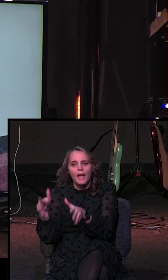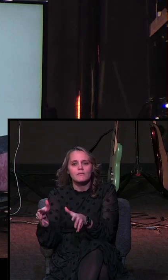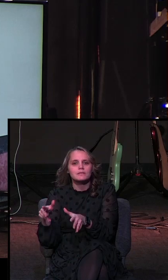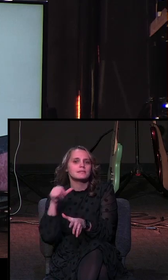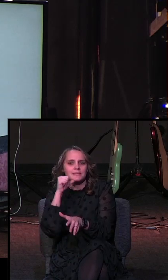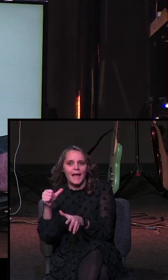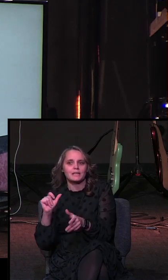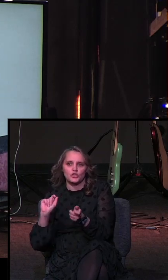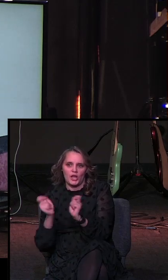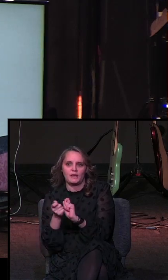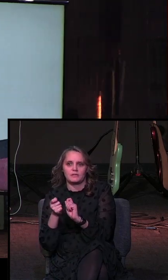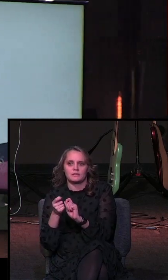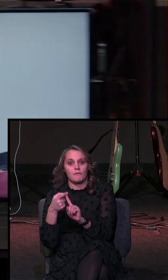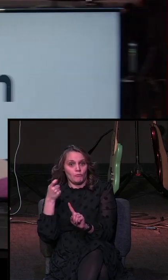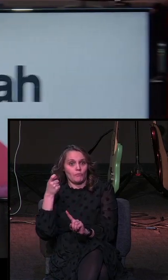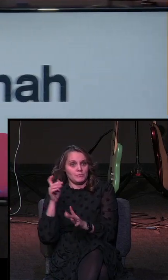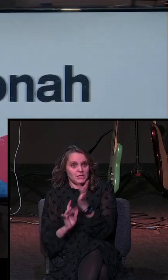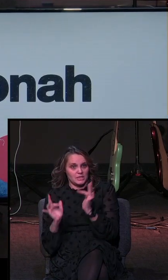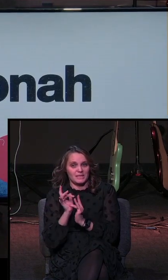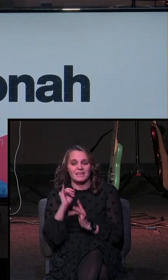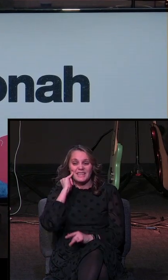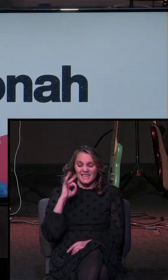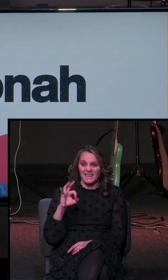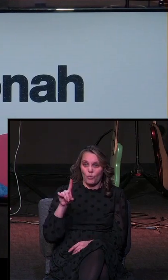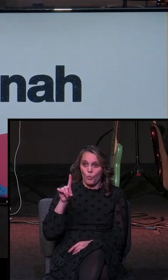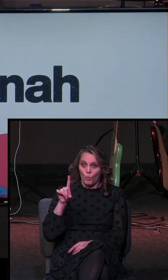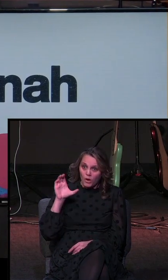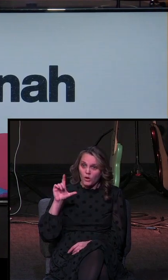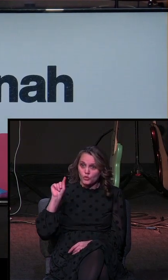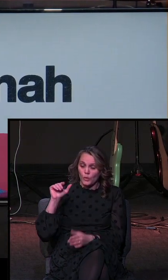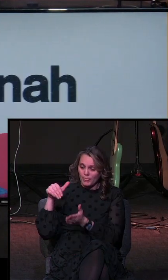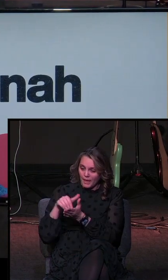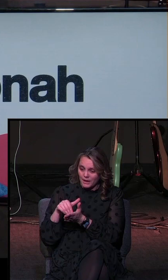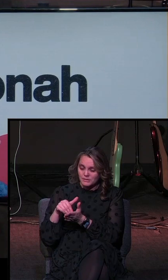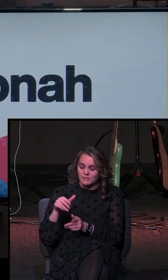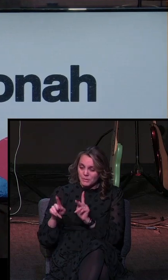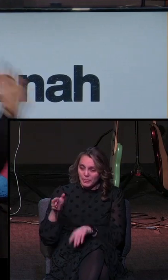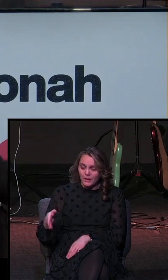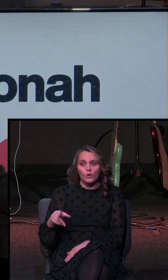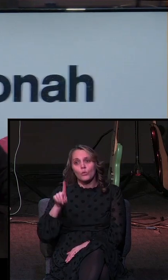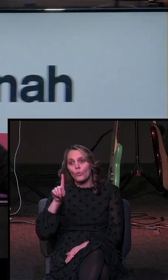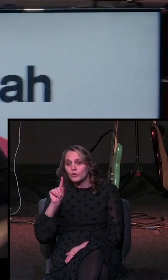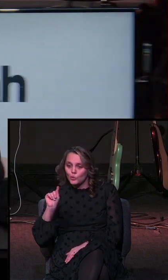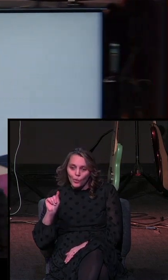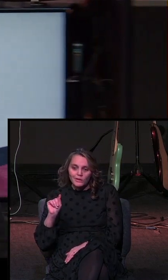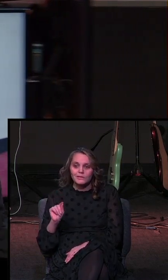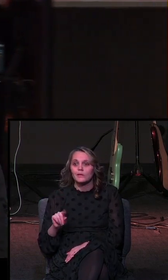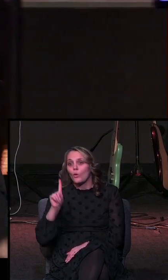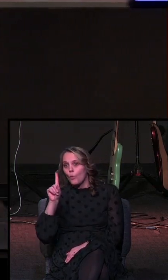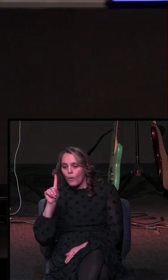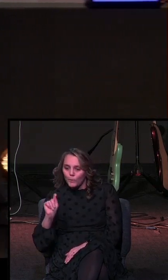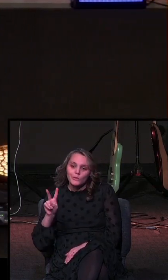God cares about. If there was 120 people in the city of Nineveh, that's how many God would have cared about. If there was 1.2 million in the city of Nineveh, that's how